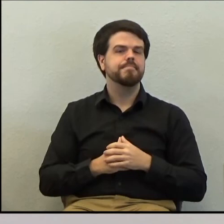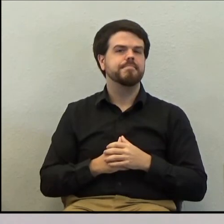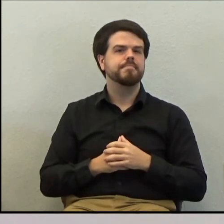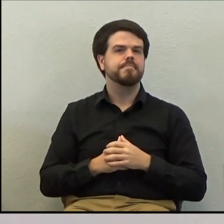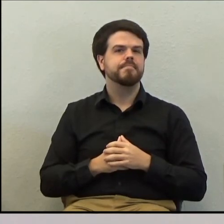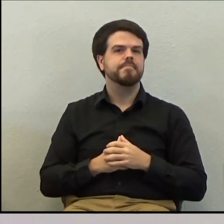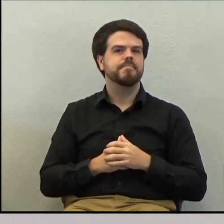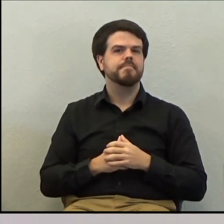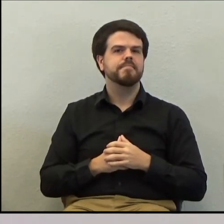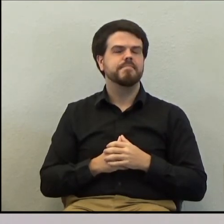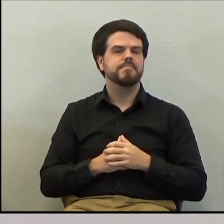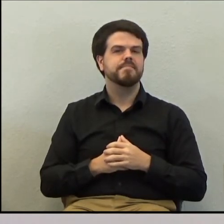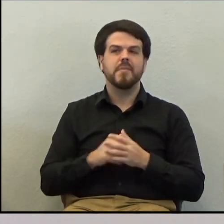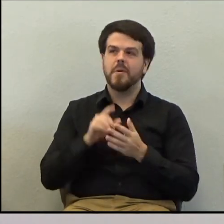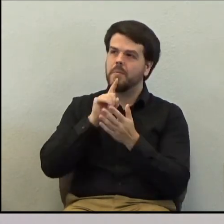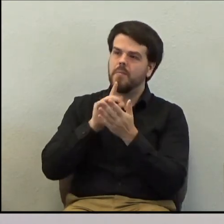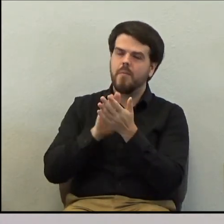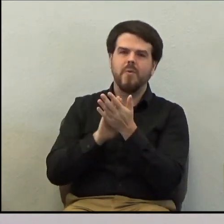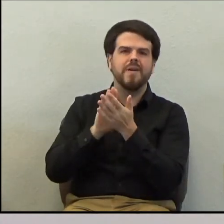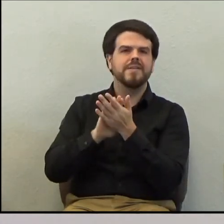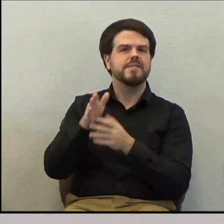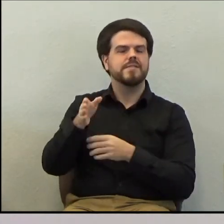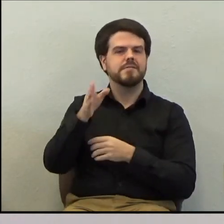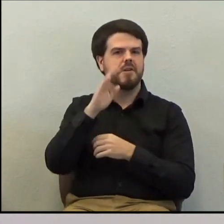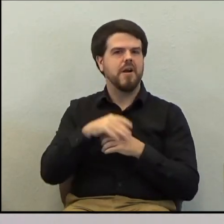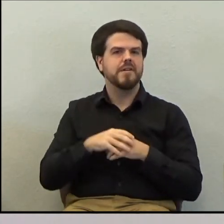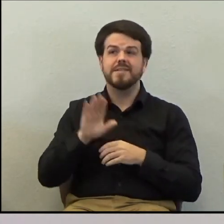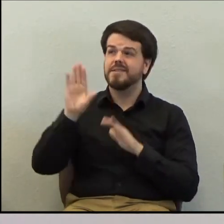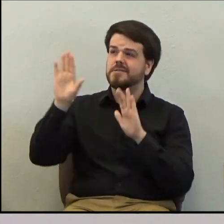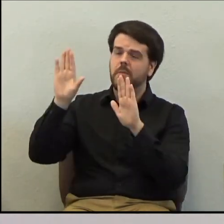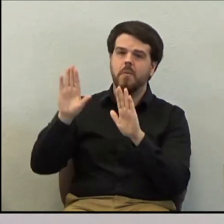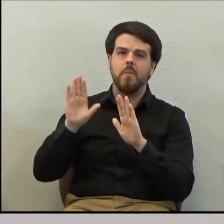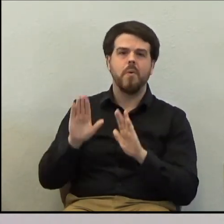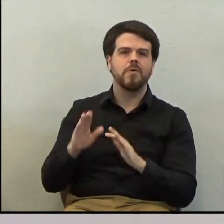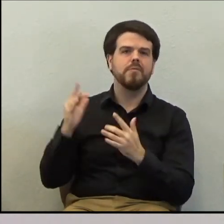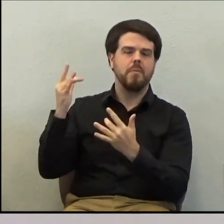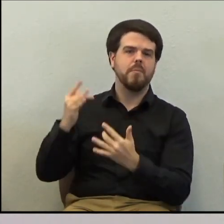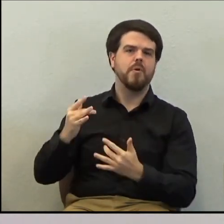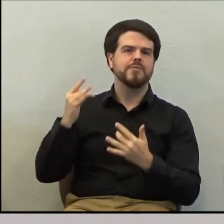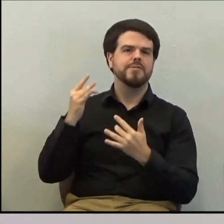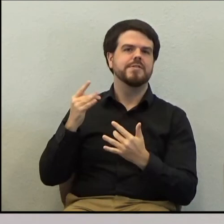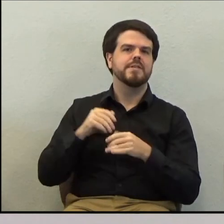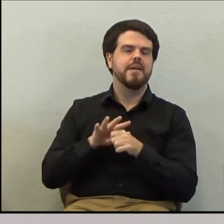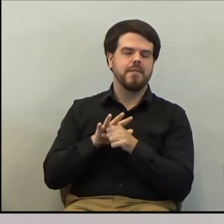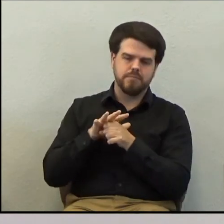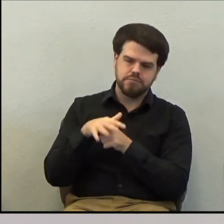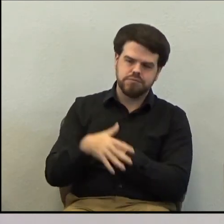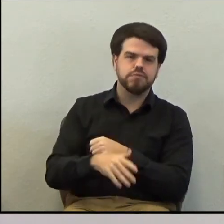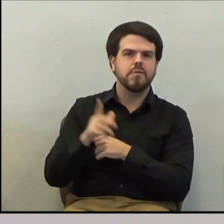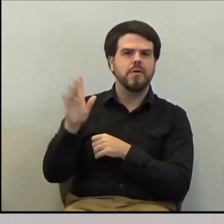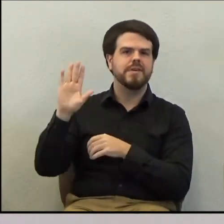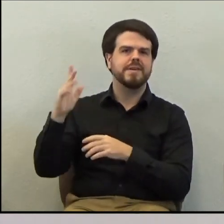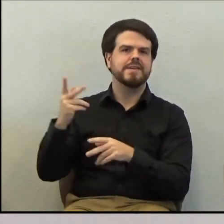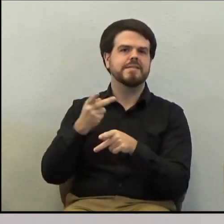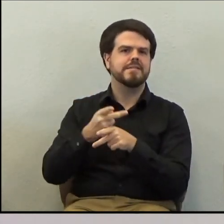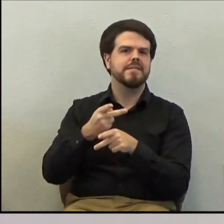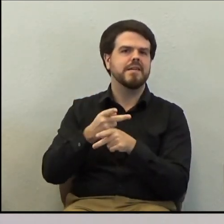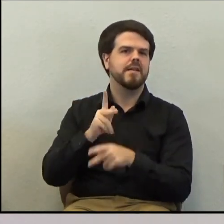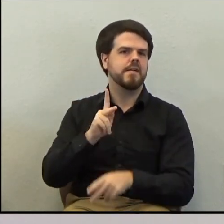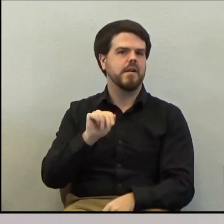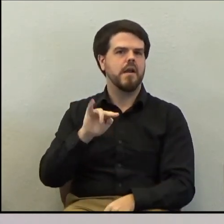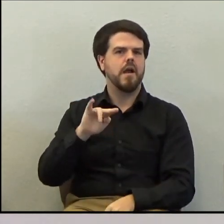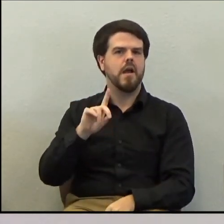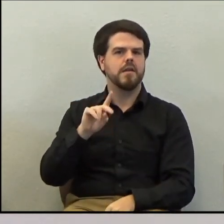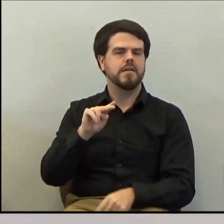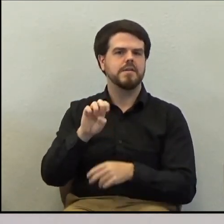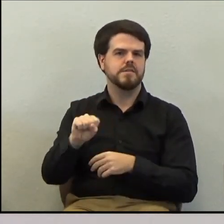May God be praised for his abundant mercy and kindness to us in giving us the Holy